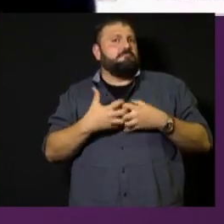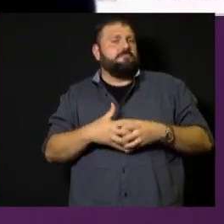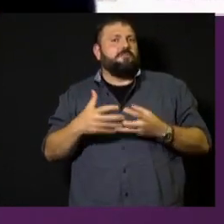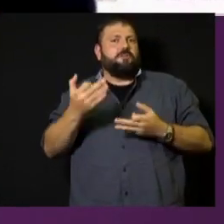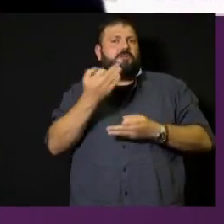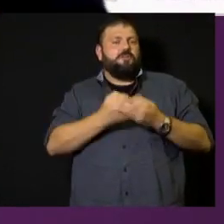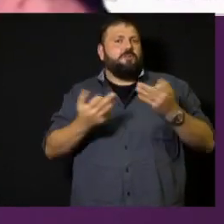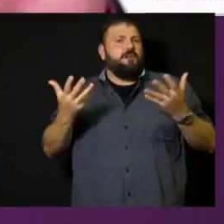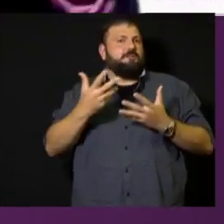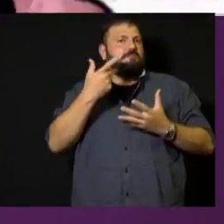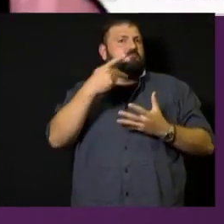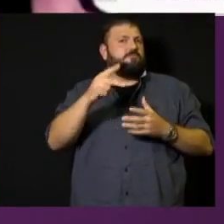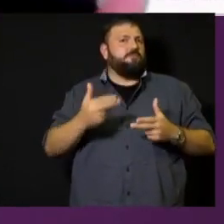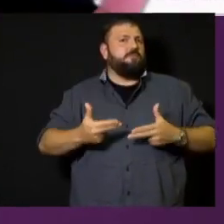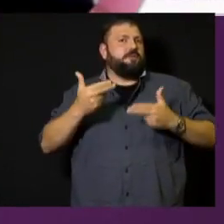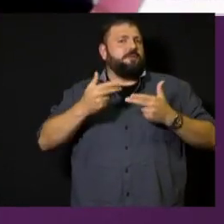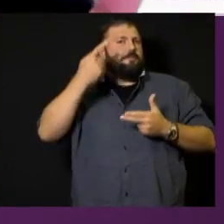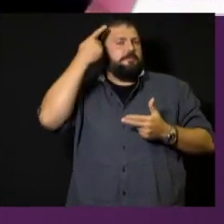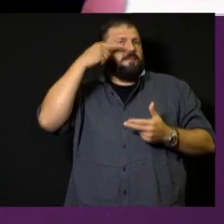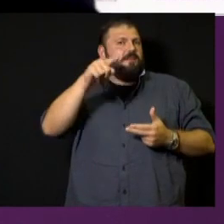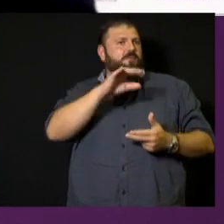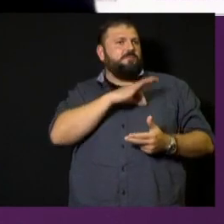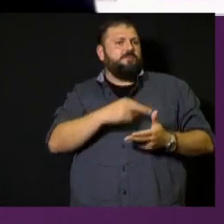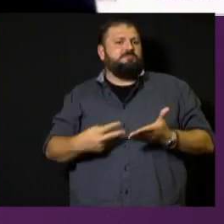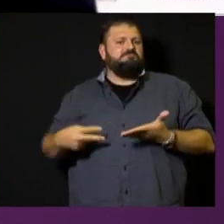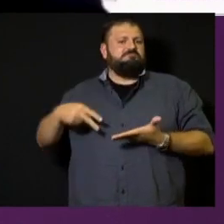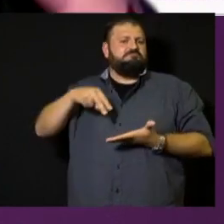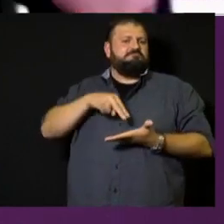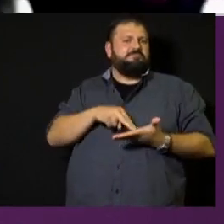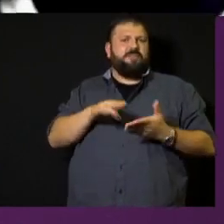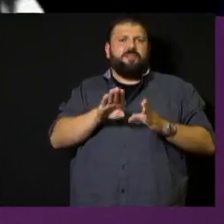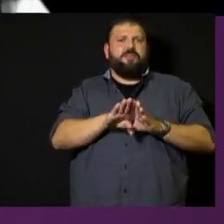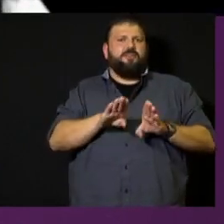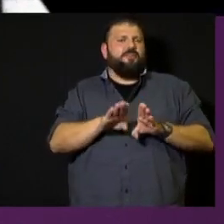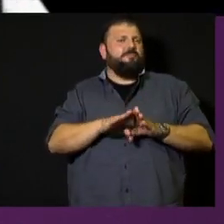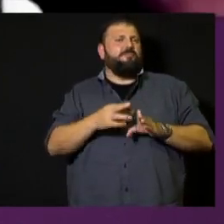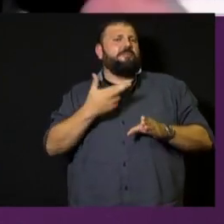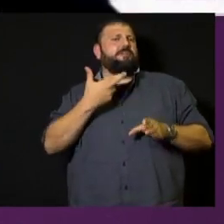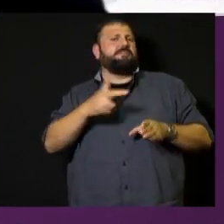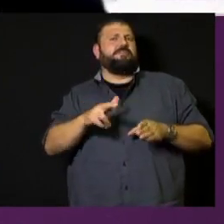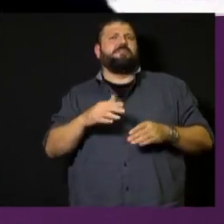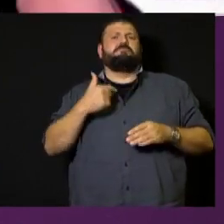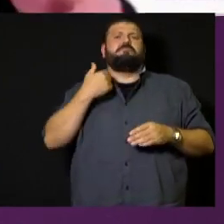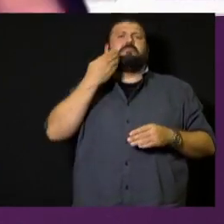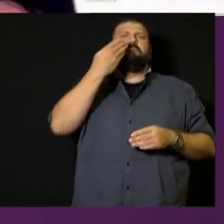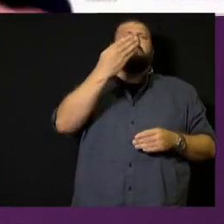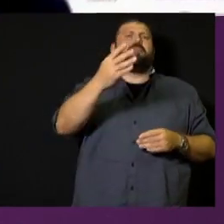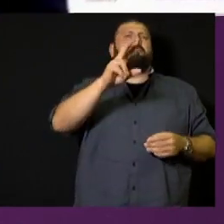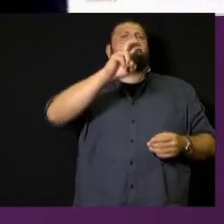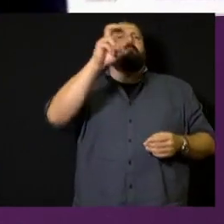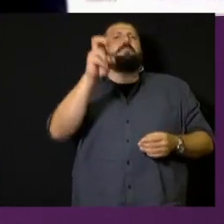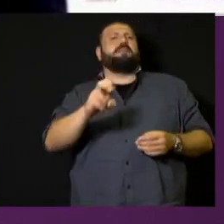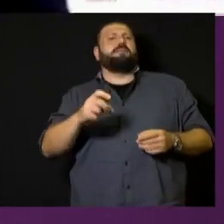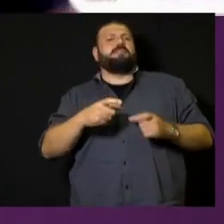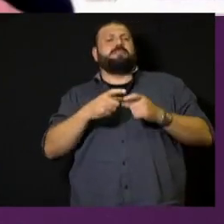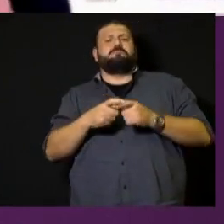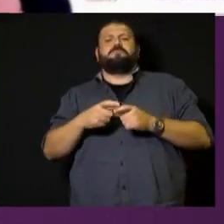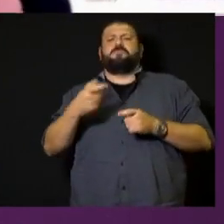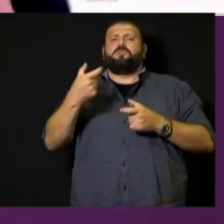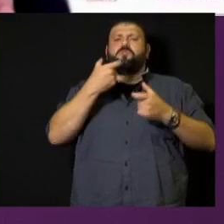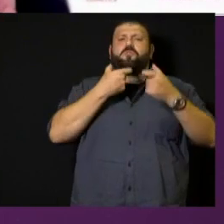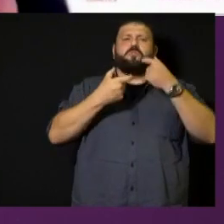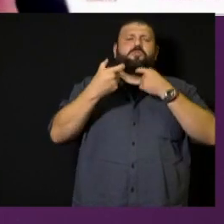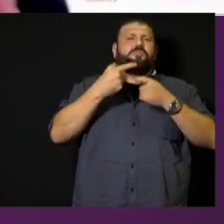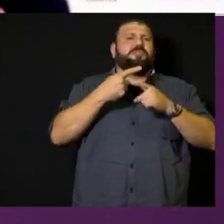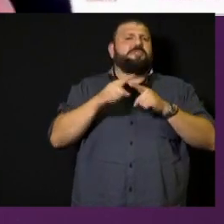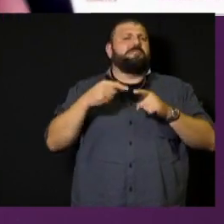of tools, ways to do your business, so you can and you can deliver